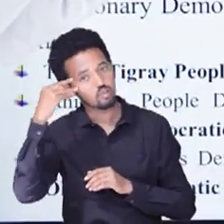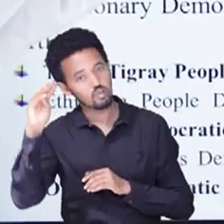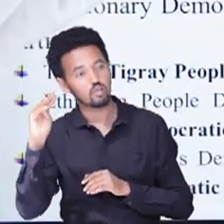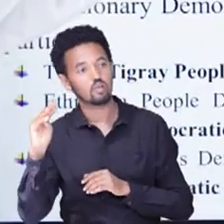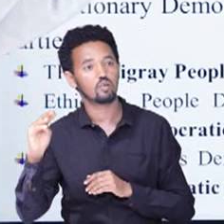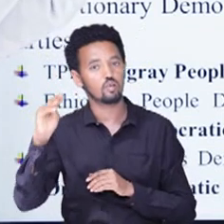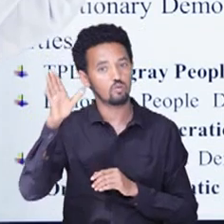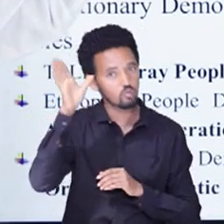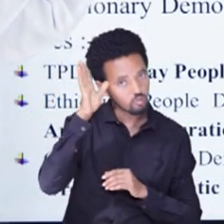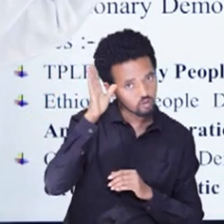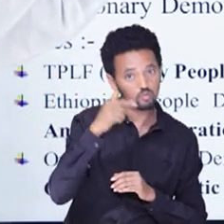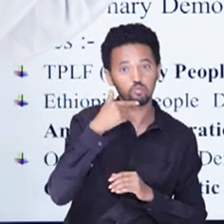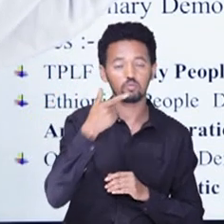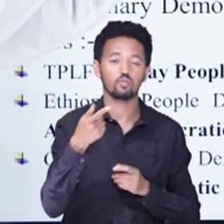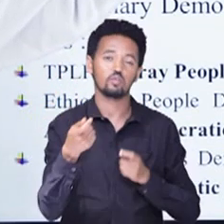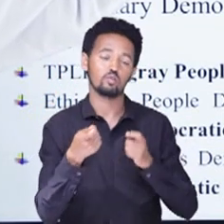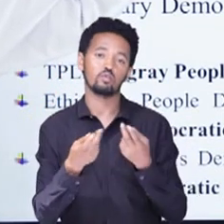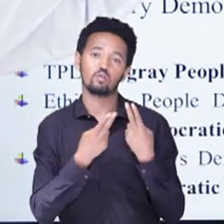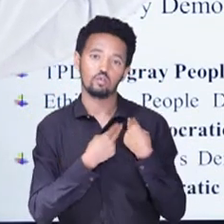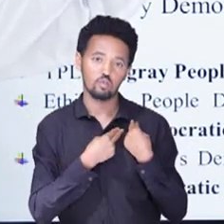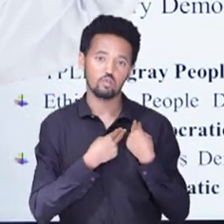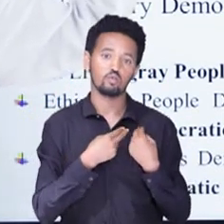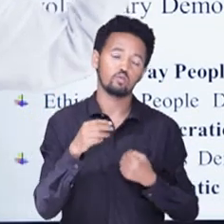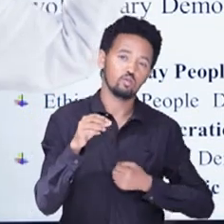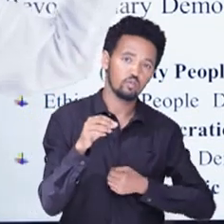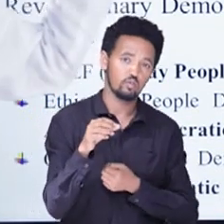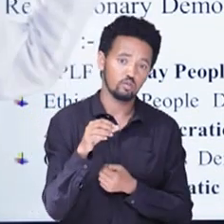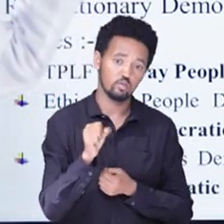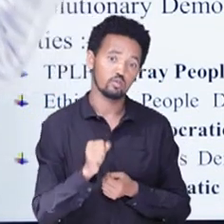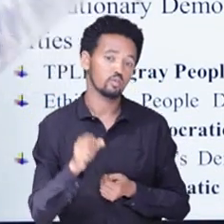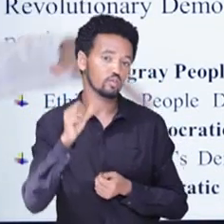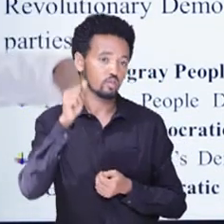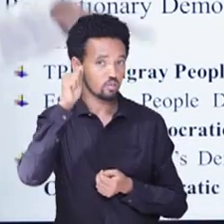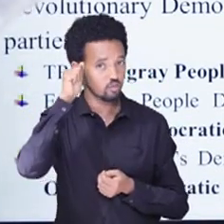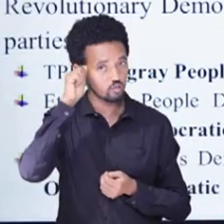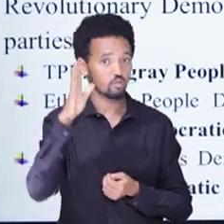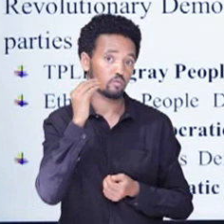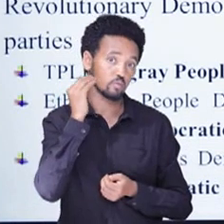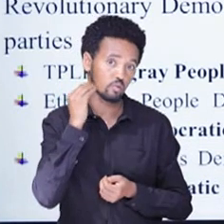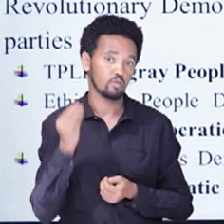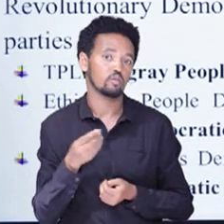Mikhail Gorbachev, he was the leader of USSR, Union of Soviet Socialist Republic.